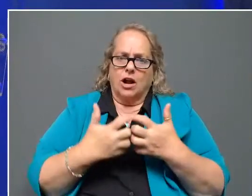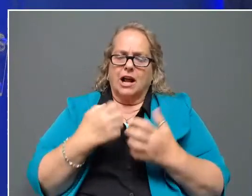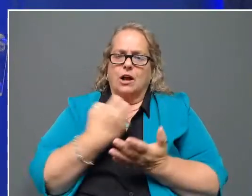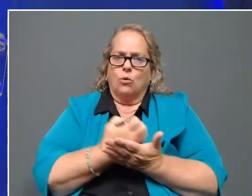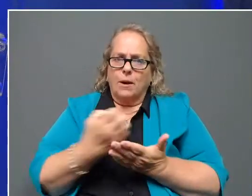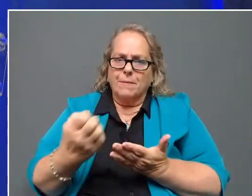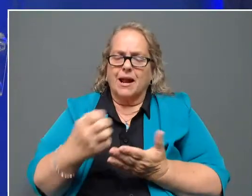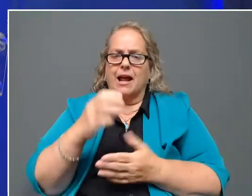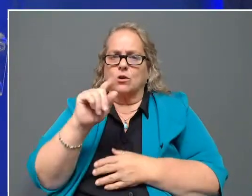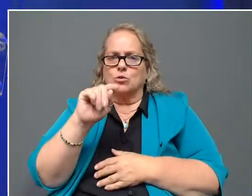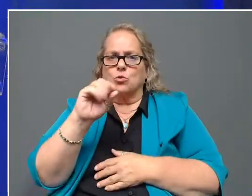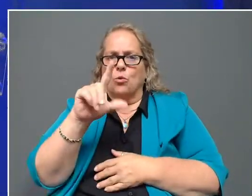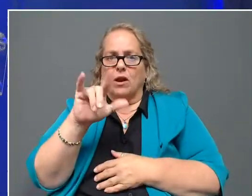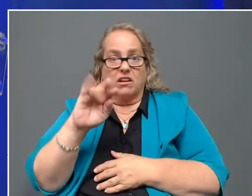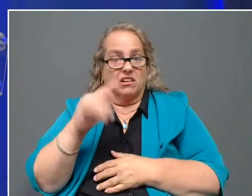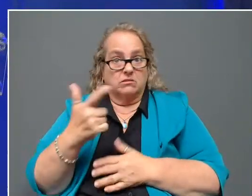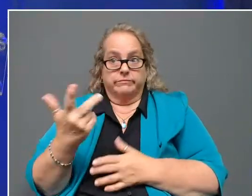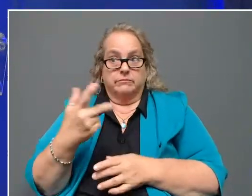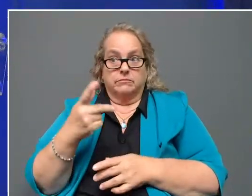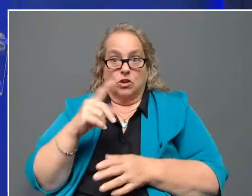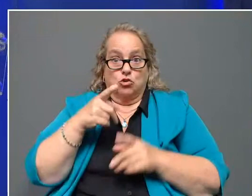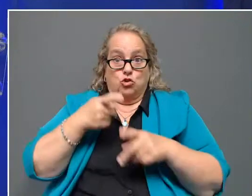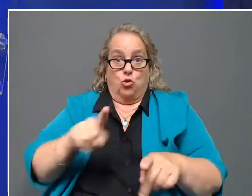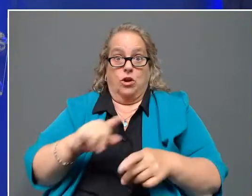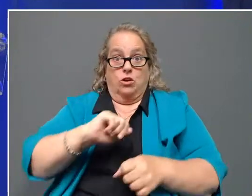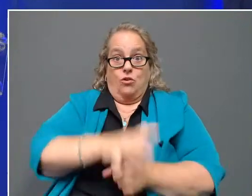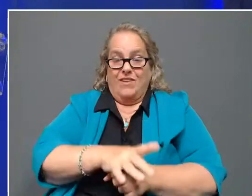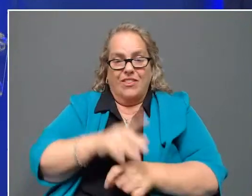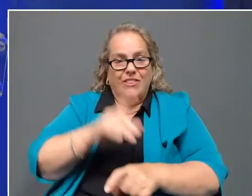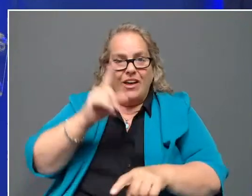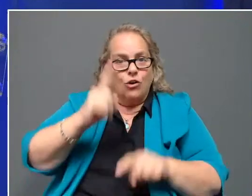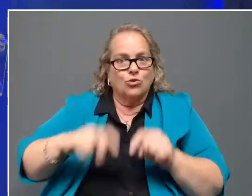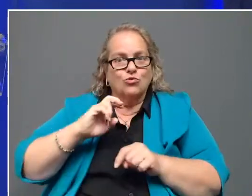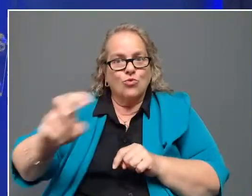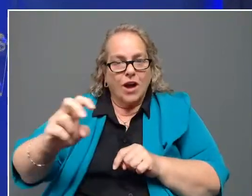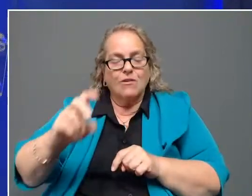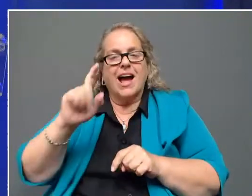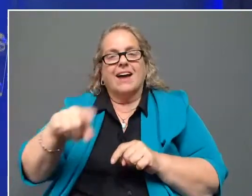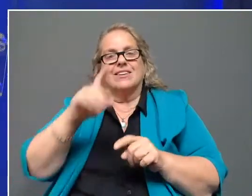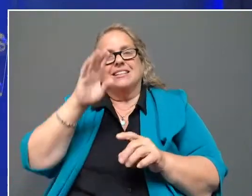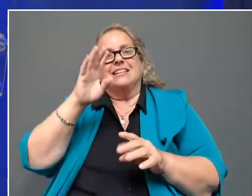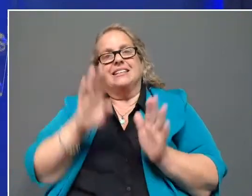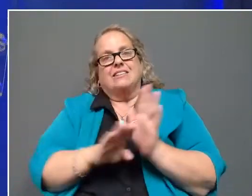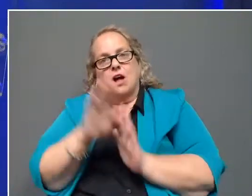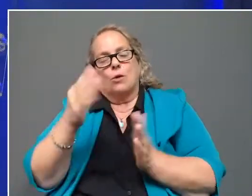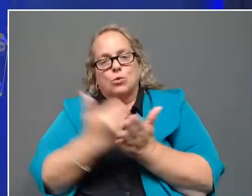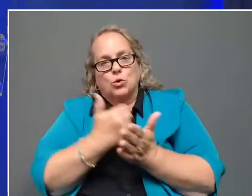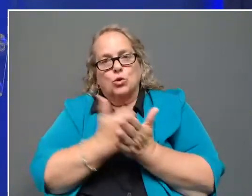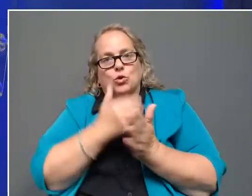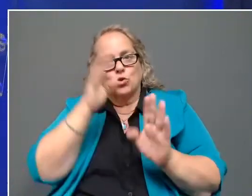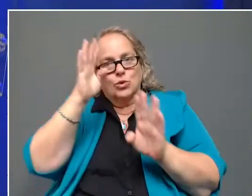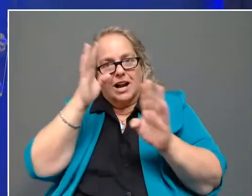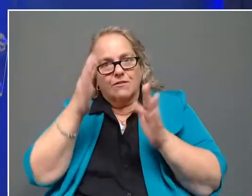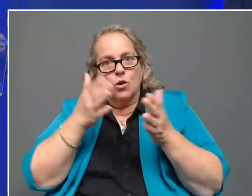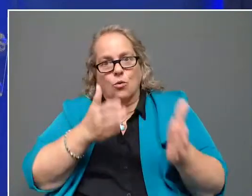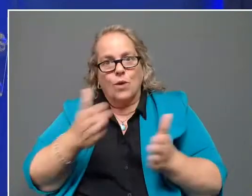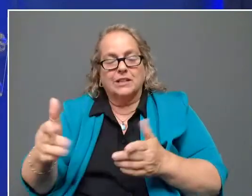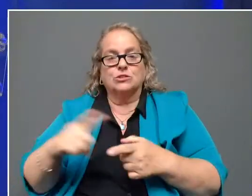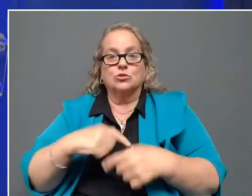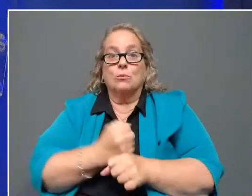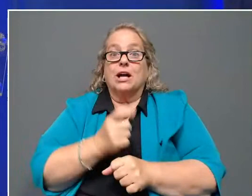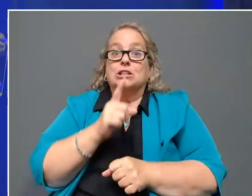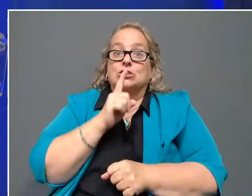weren't able to travel. Had to develop new and creative ways to make sure that we were successful in these